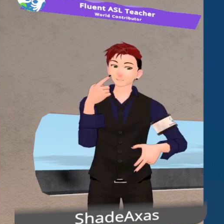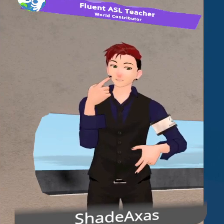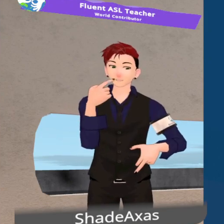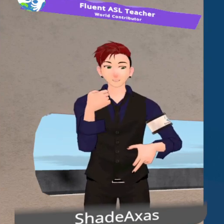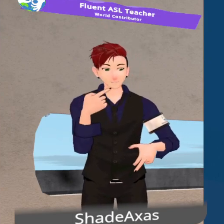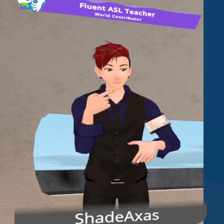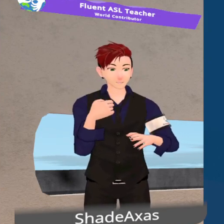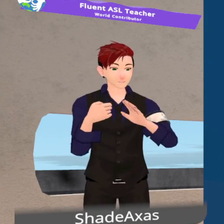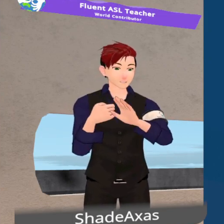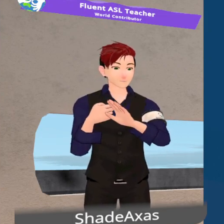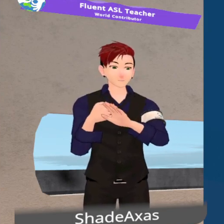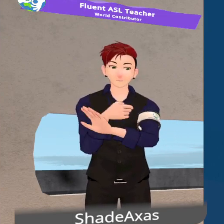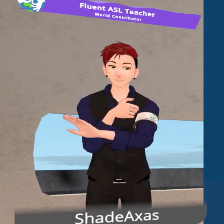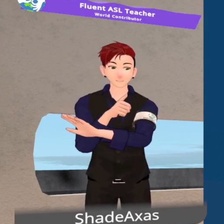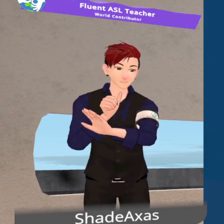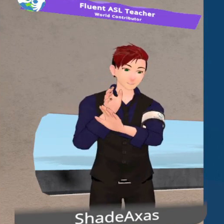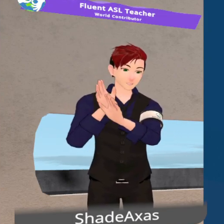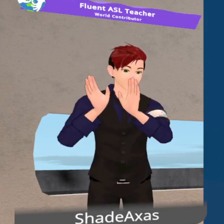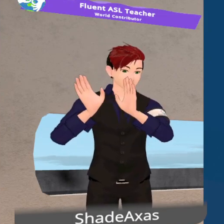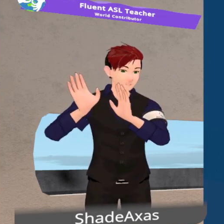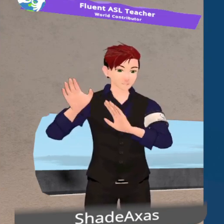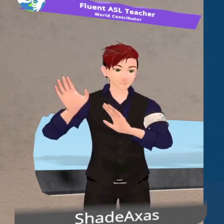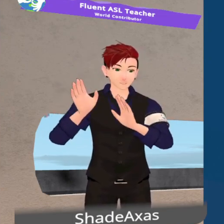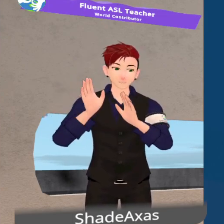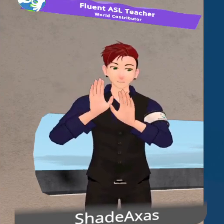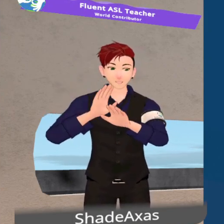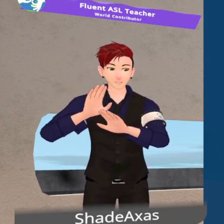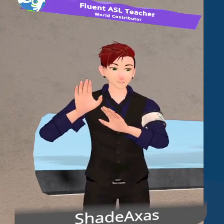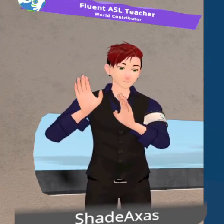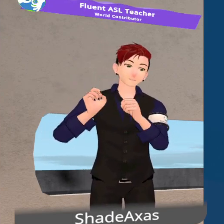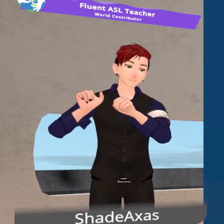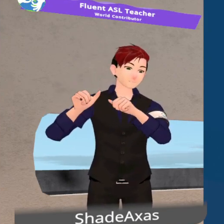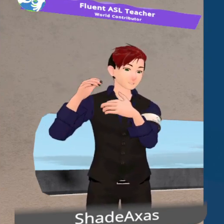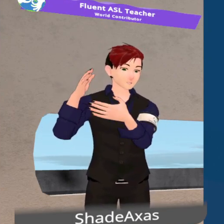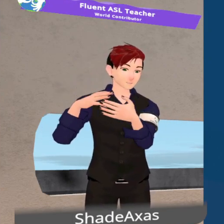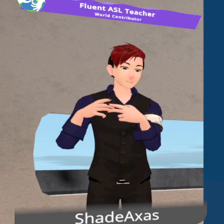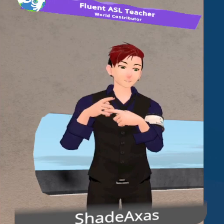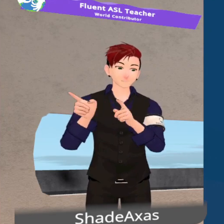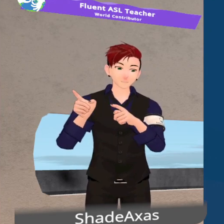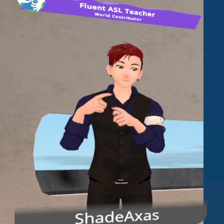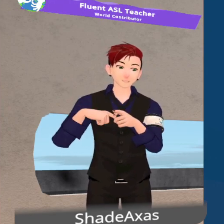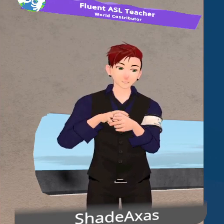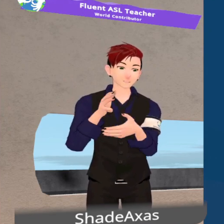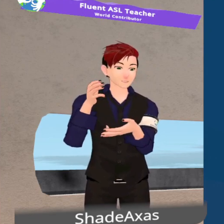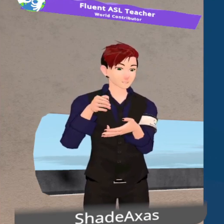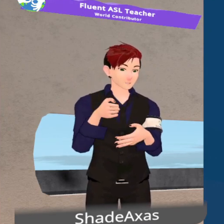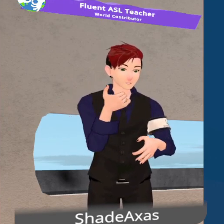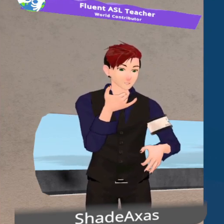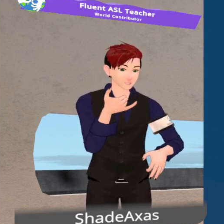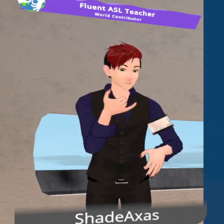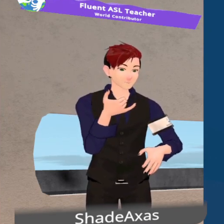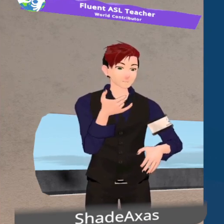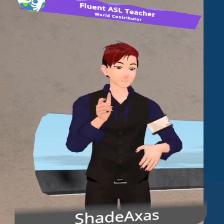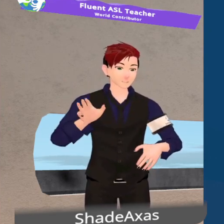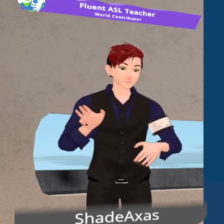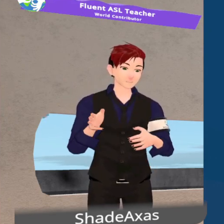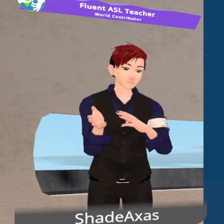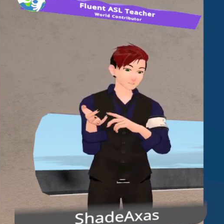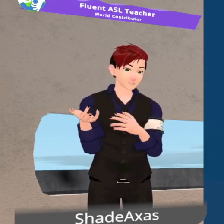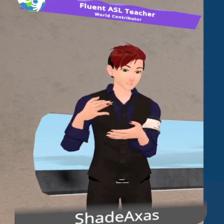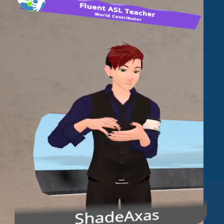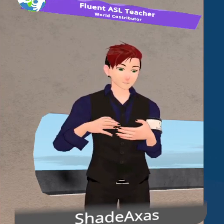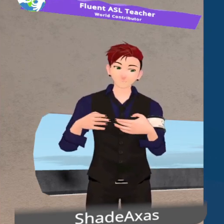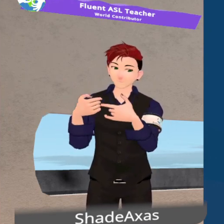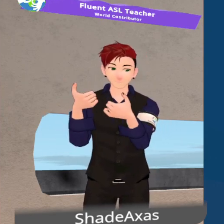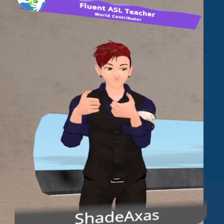And then if it has red, that means don't listen to that sign. It's still on the list, but we have deemed it wrong and it needs to